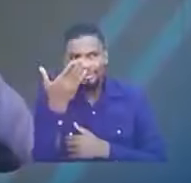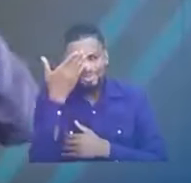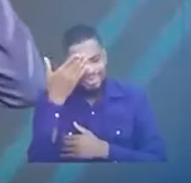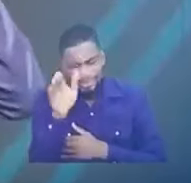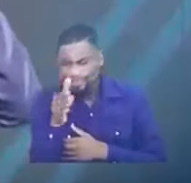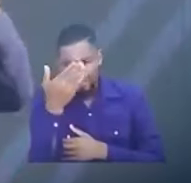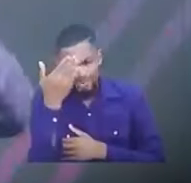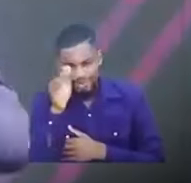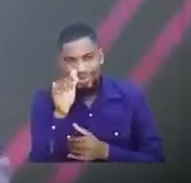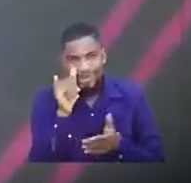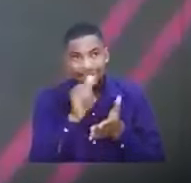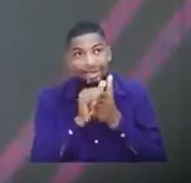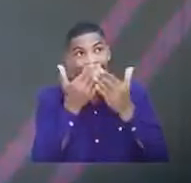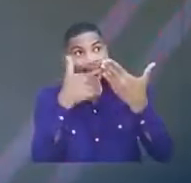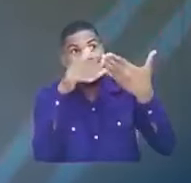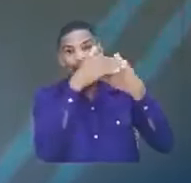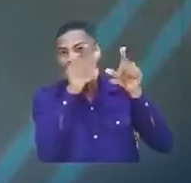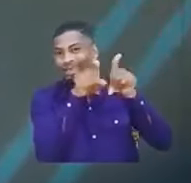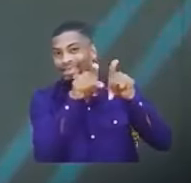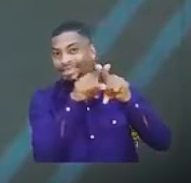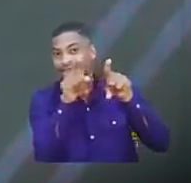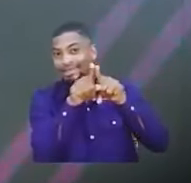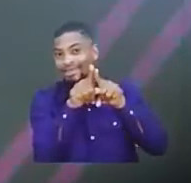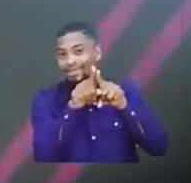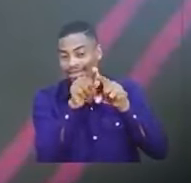that heaven loves him.